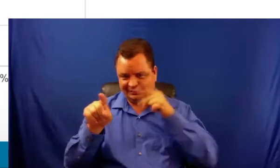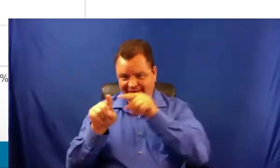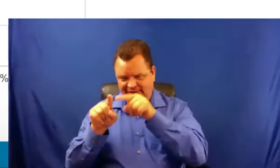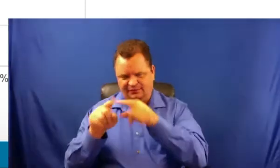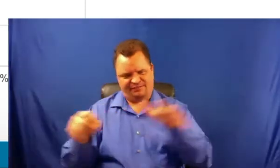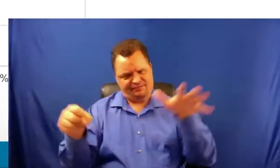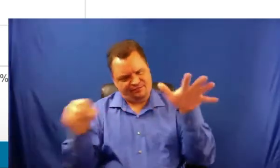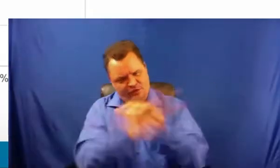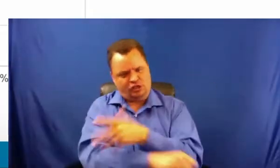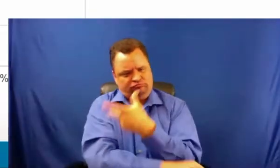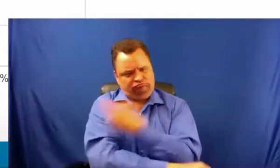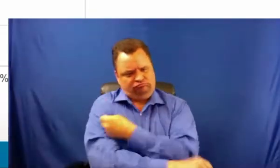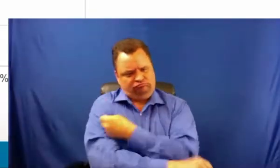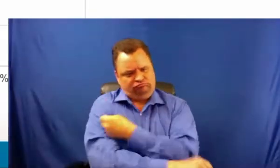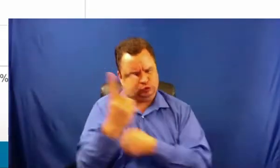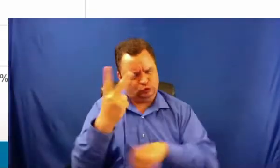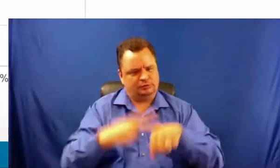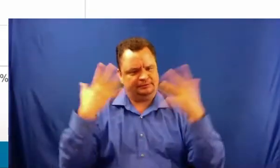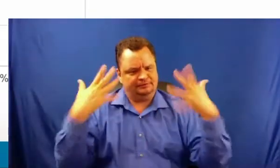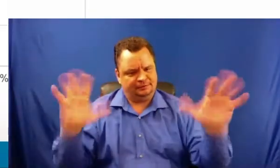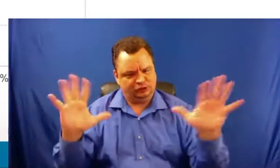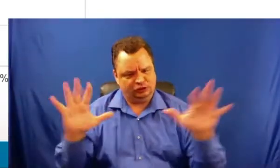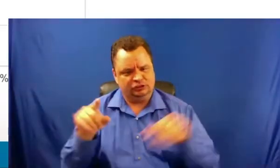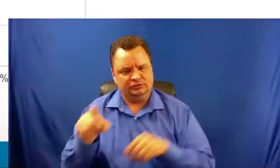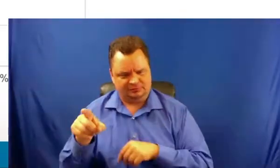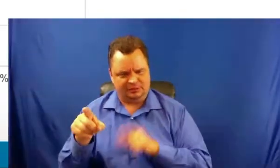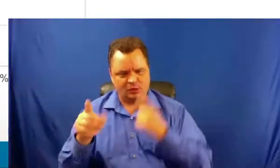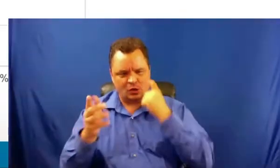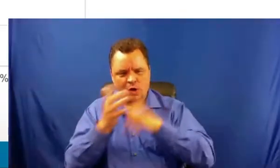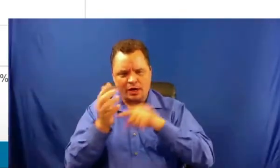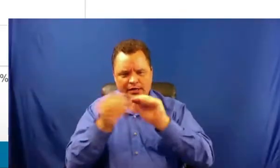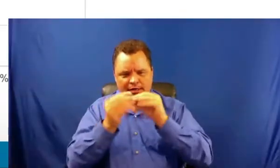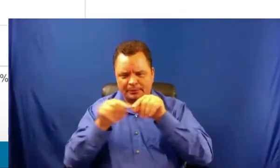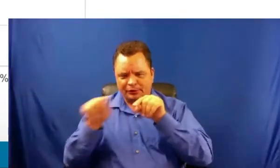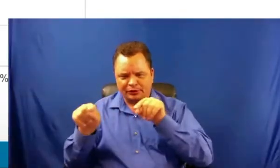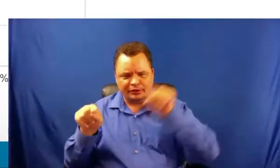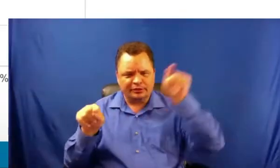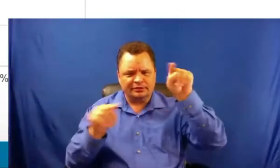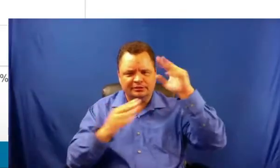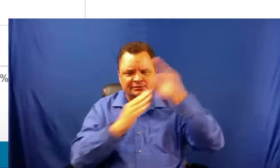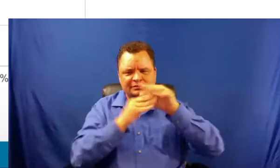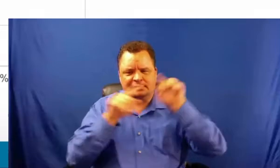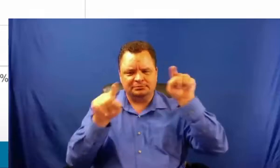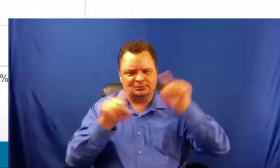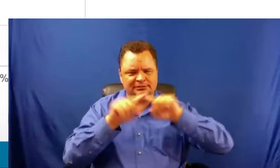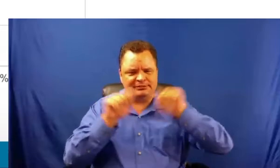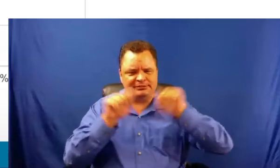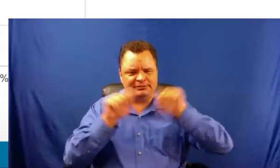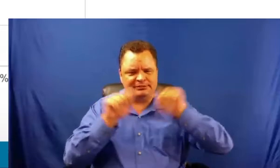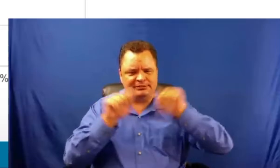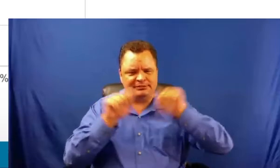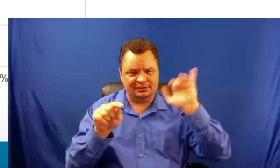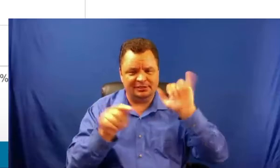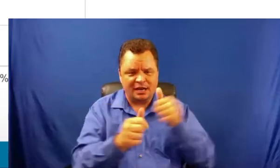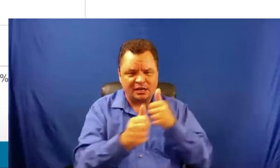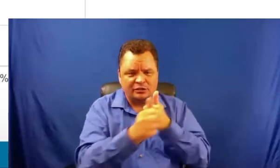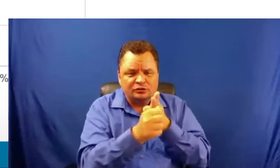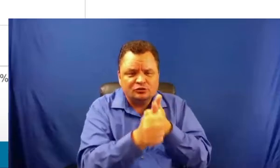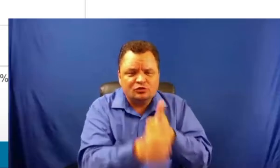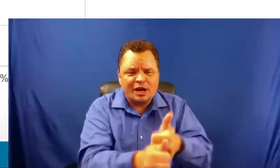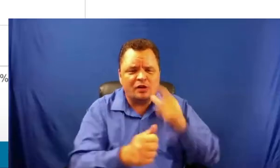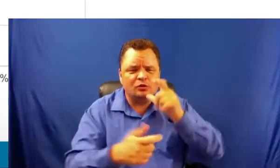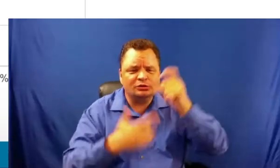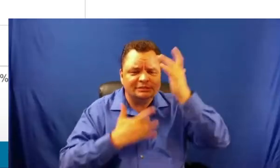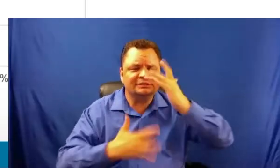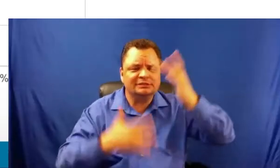we're tracking 1 week incidence, which remains the state of Colorado's methodology for tracking disease rates. And you can see if we look from left